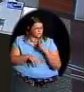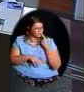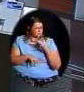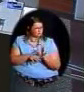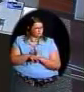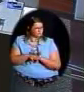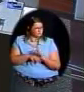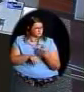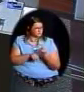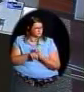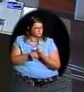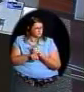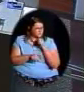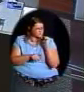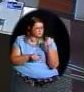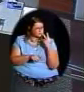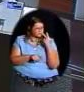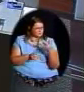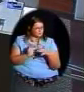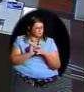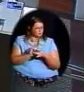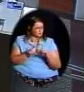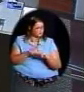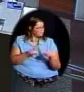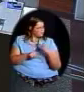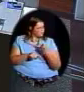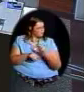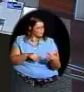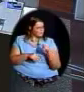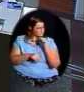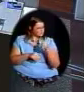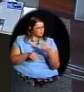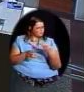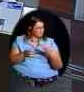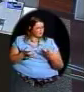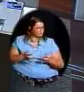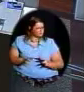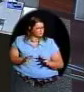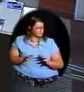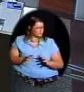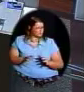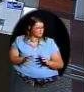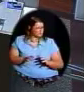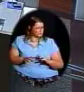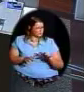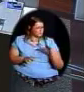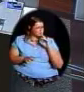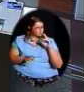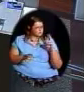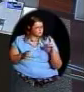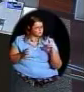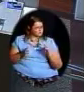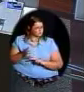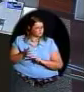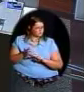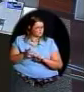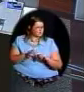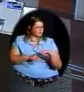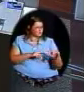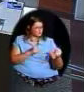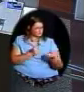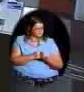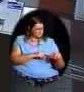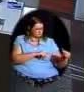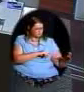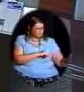is saying they didn't see a correlation, but one of the things we haven't done, and I know Mr. Aders left, is looking at team by team basis.